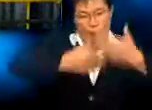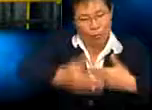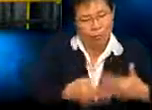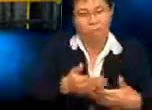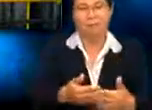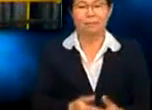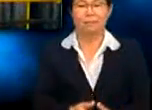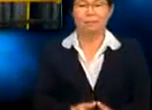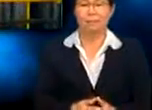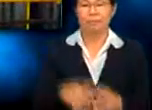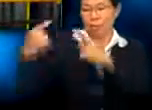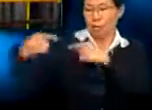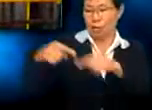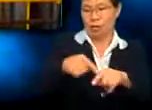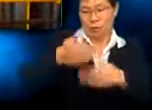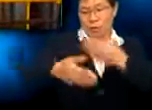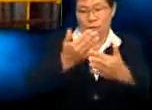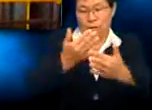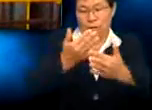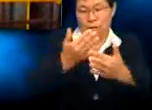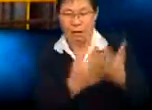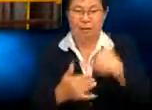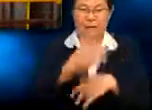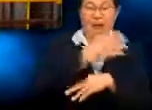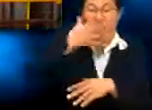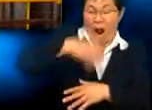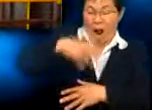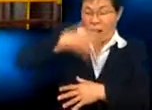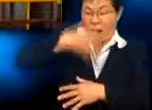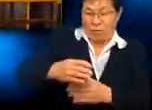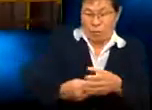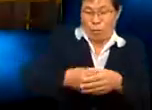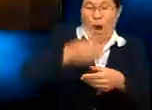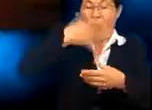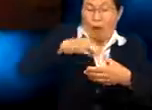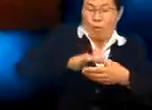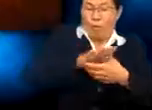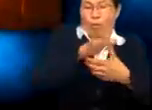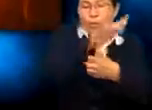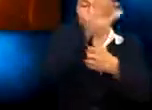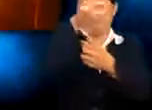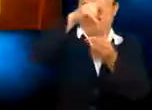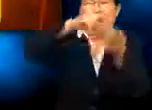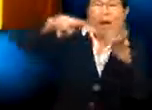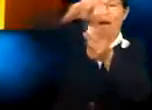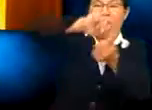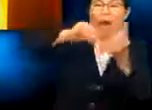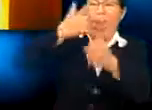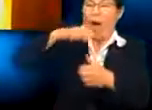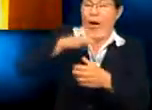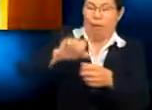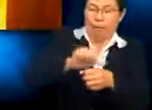process. During this process, the heat that is given out will heat up the air and